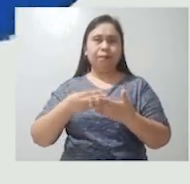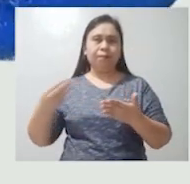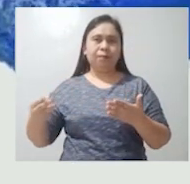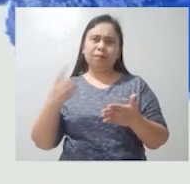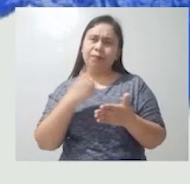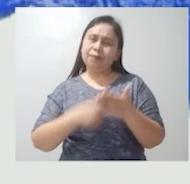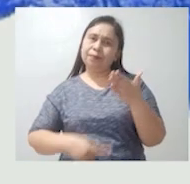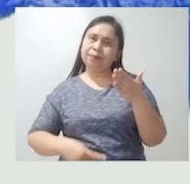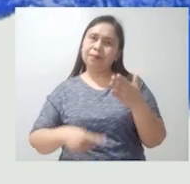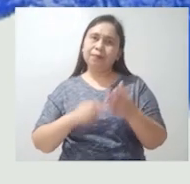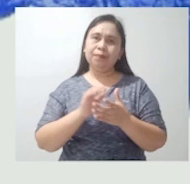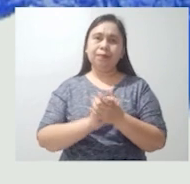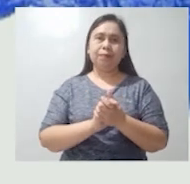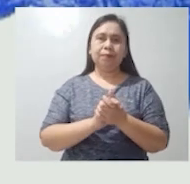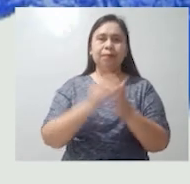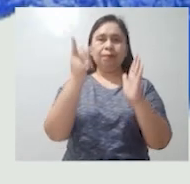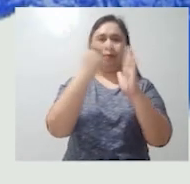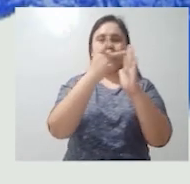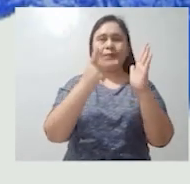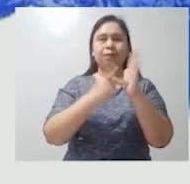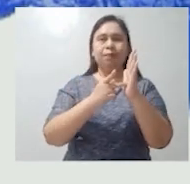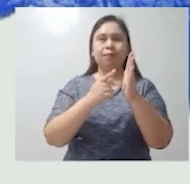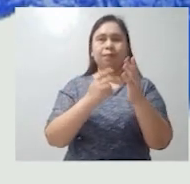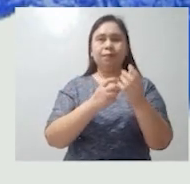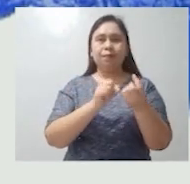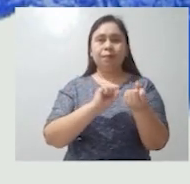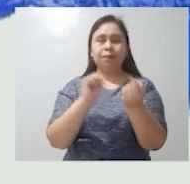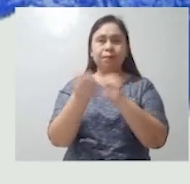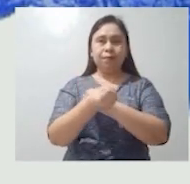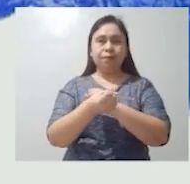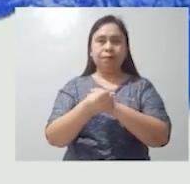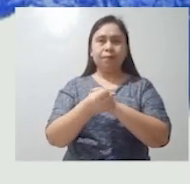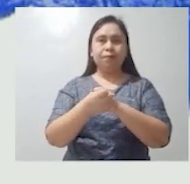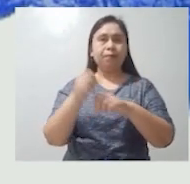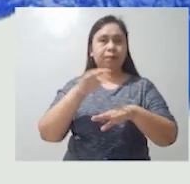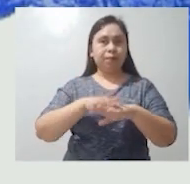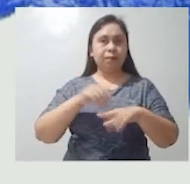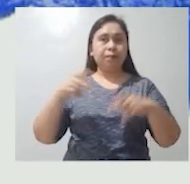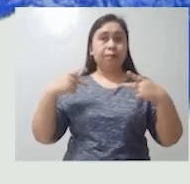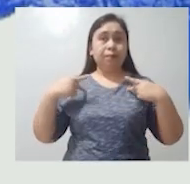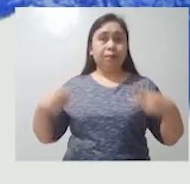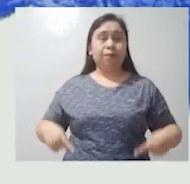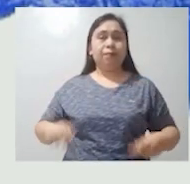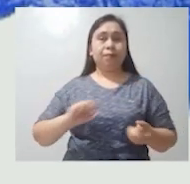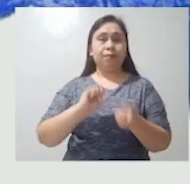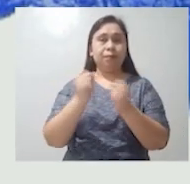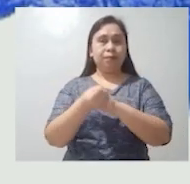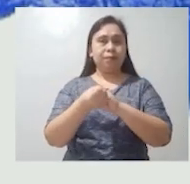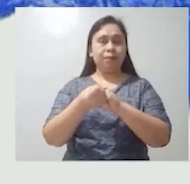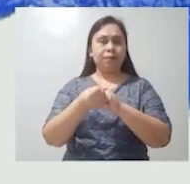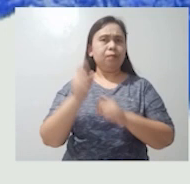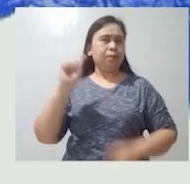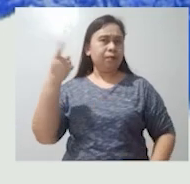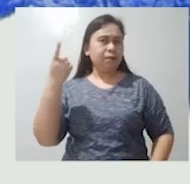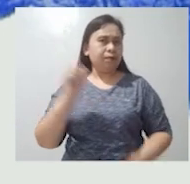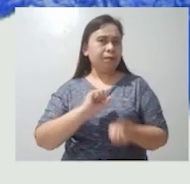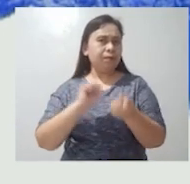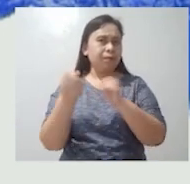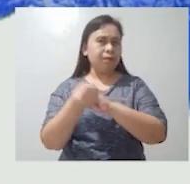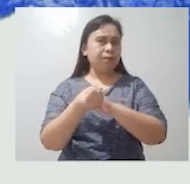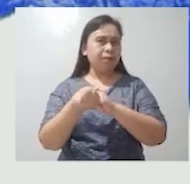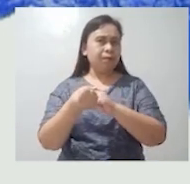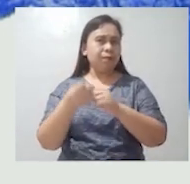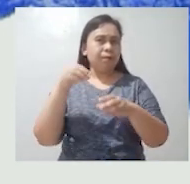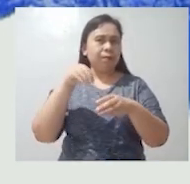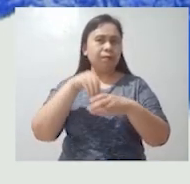matter? Phase change is considered as physical change. It only changes the appearance of a substance,